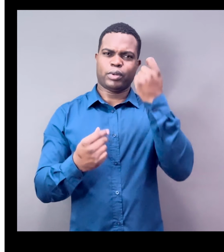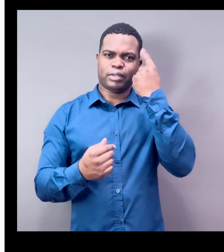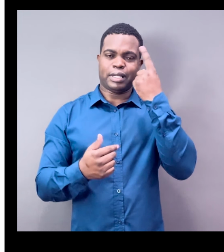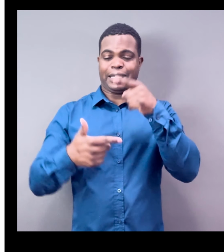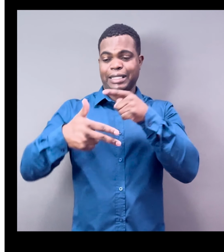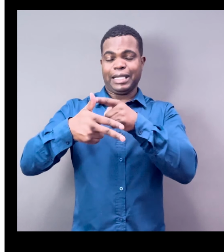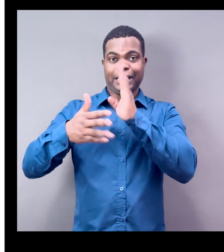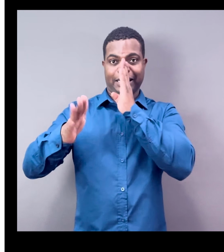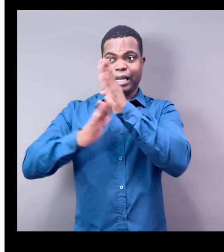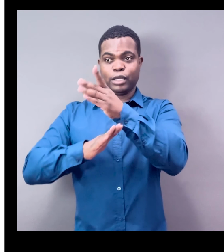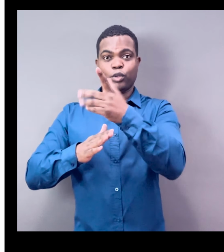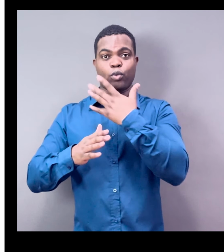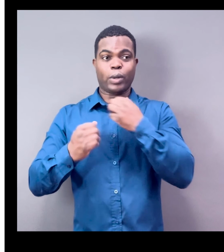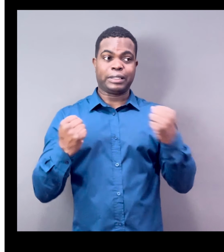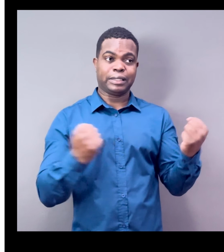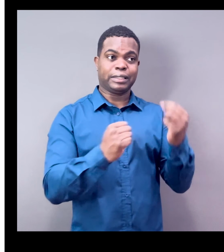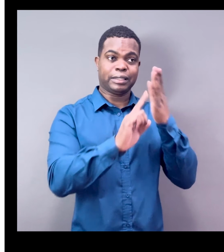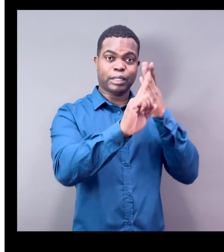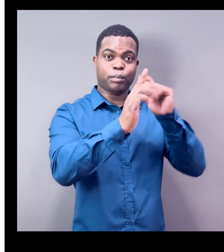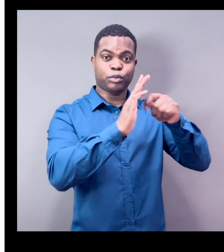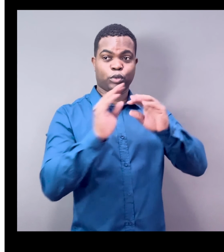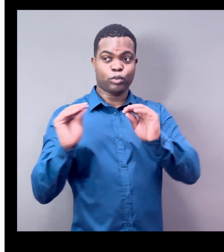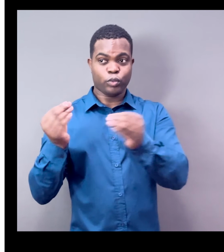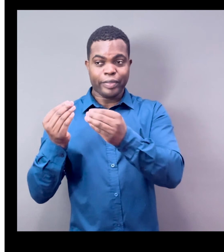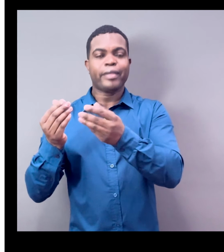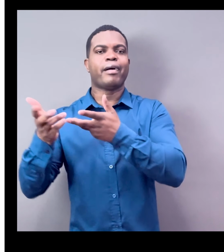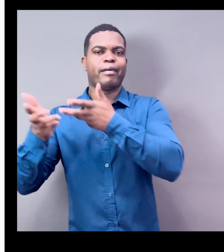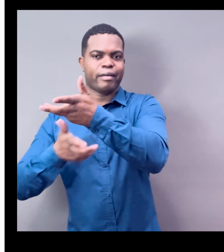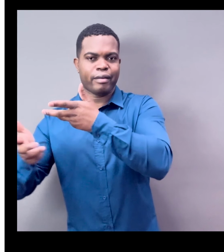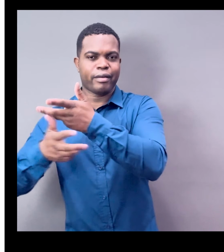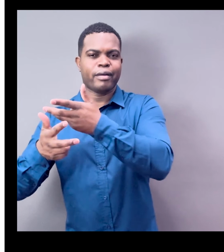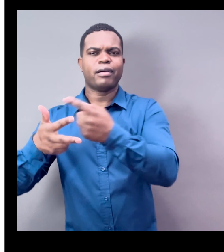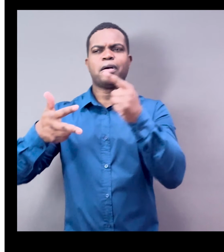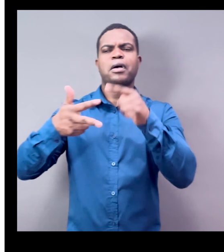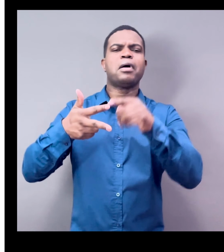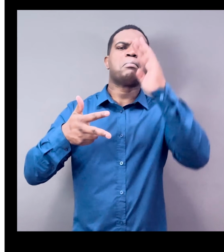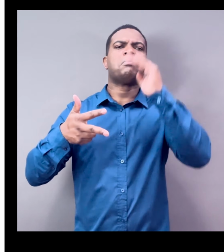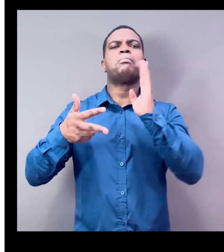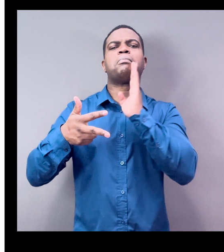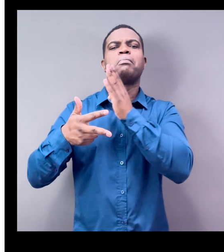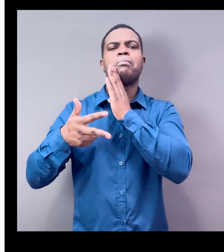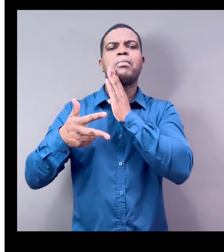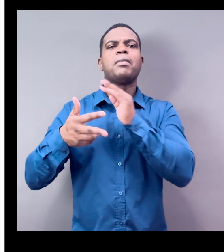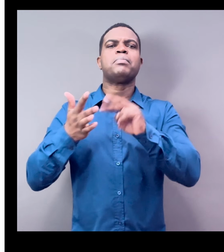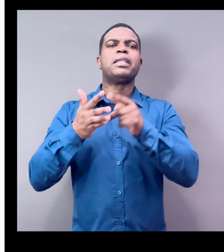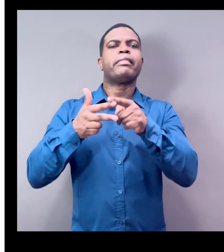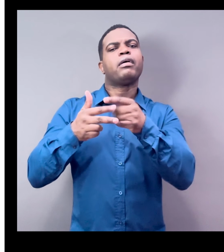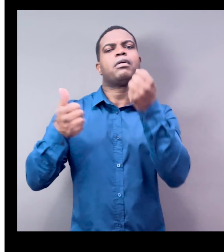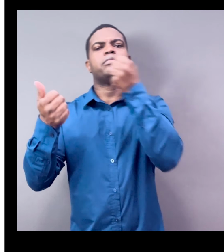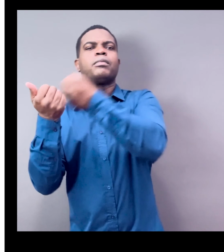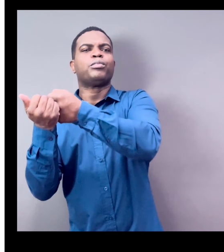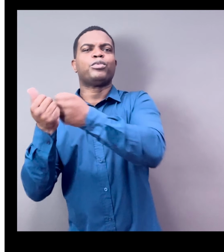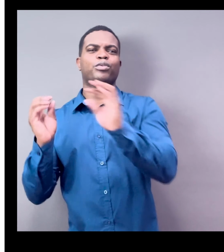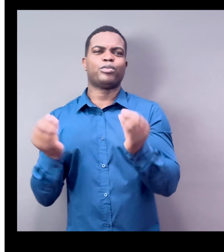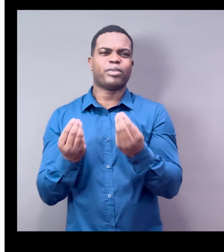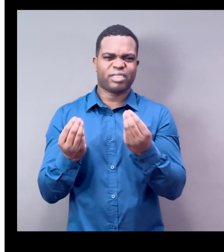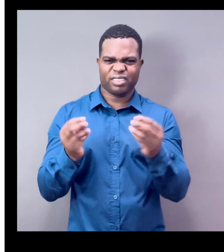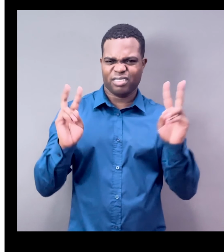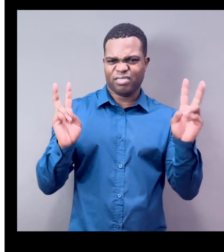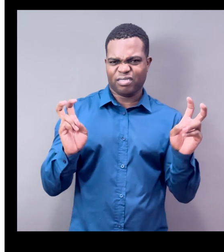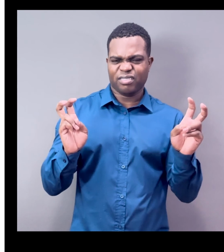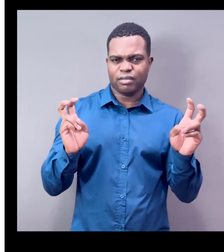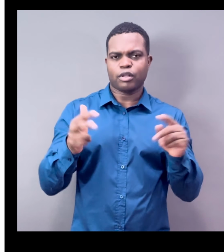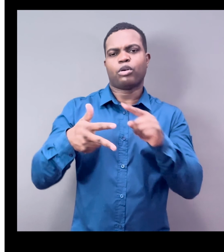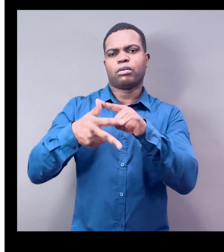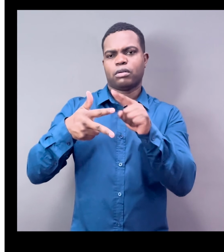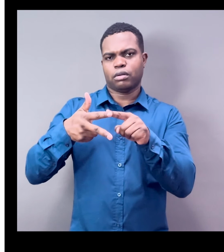understand which category these people belong to so that you'll be able to approach them, you'll be